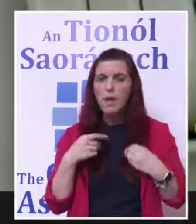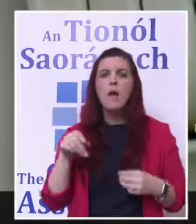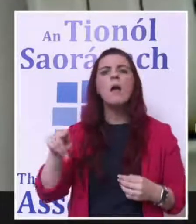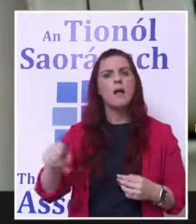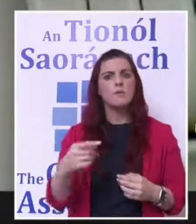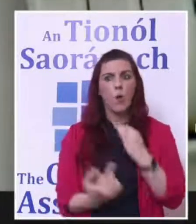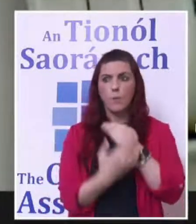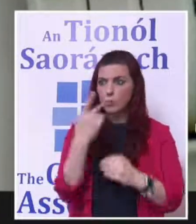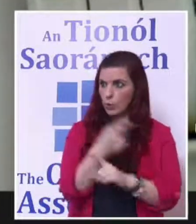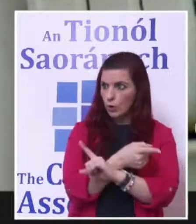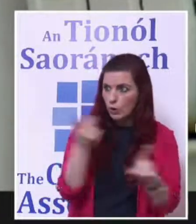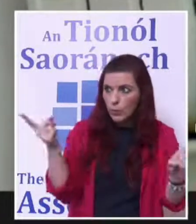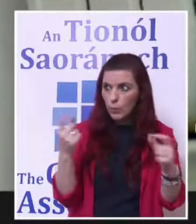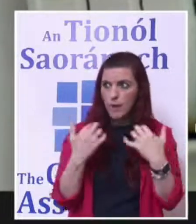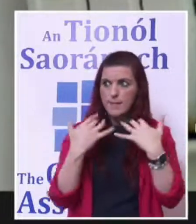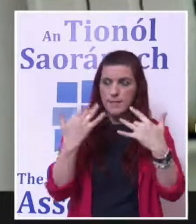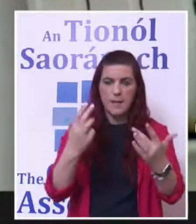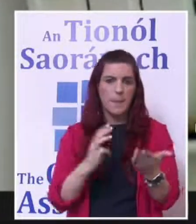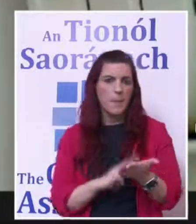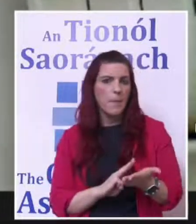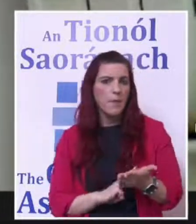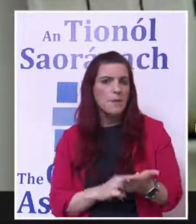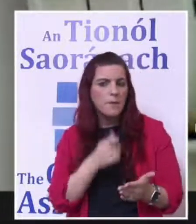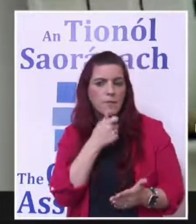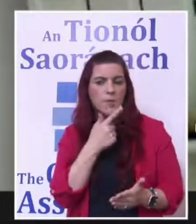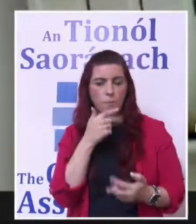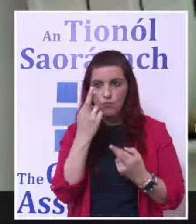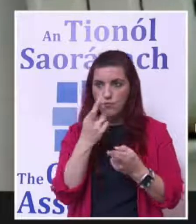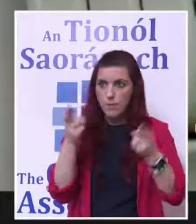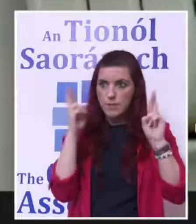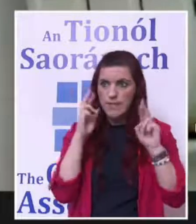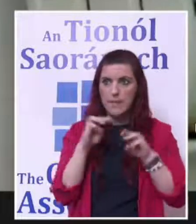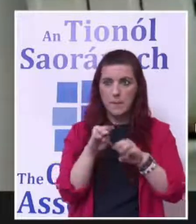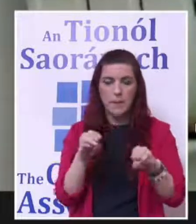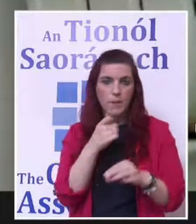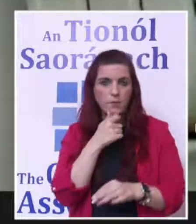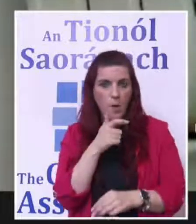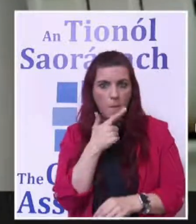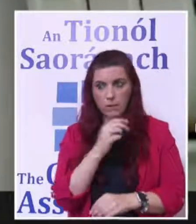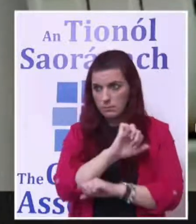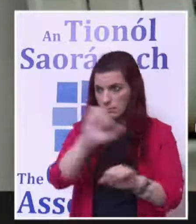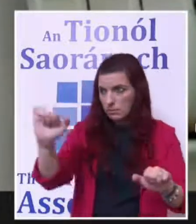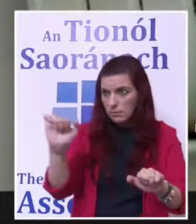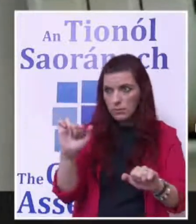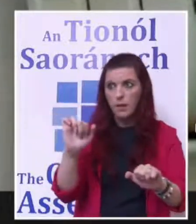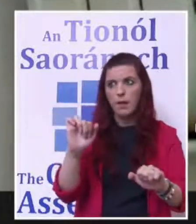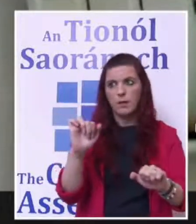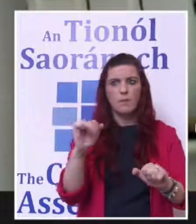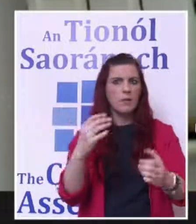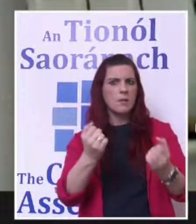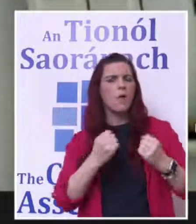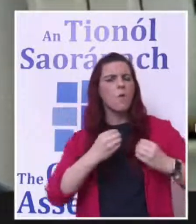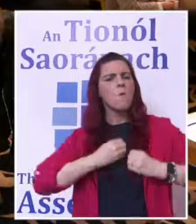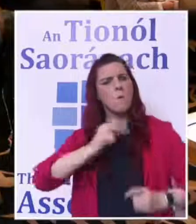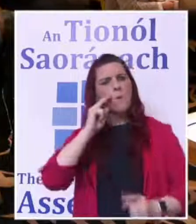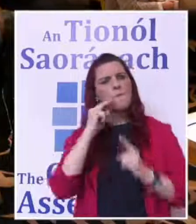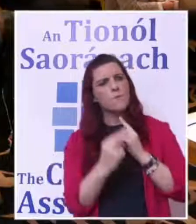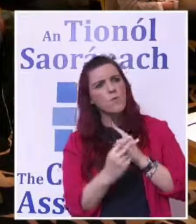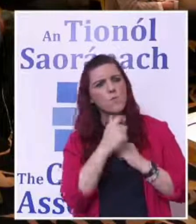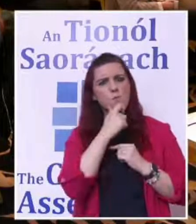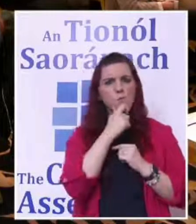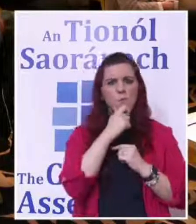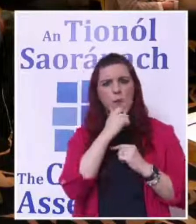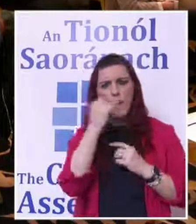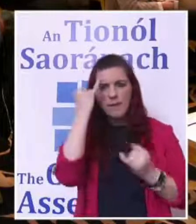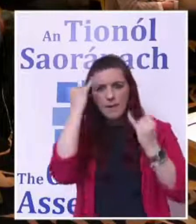to you as the Assembly members for Dublin, representing the people of Dublin, to take a view on the range and